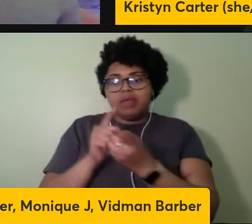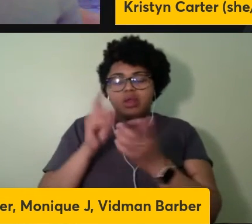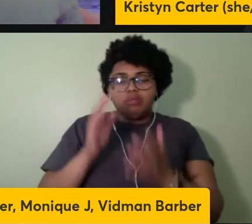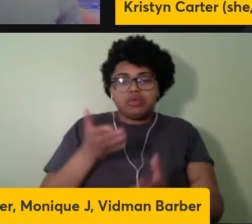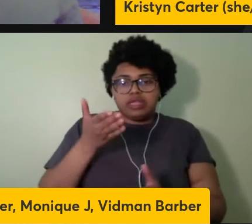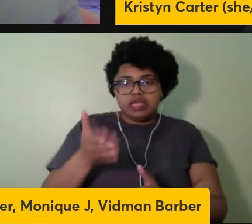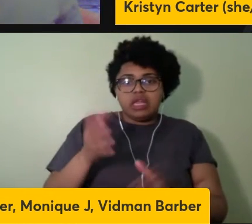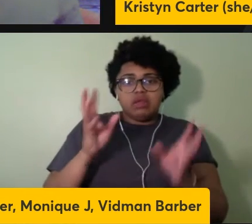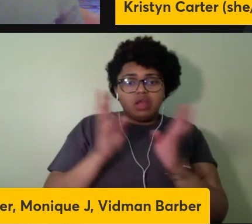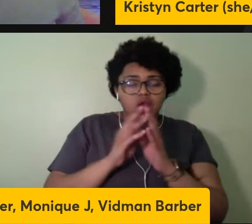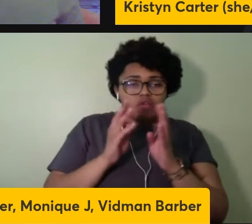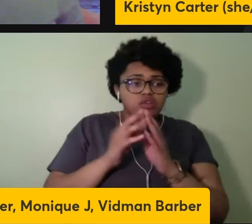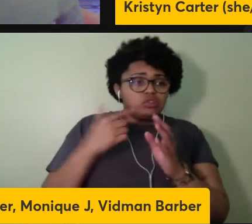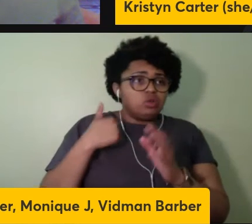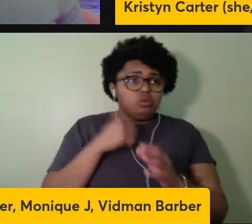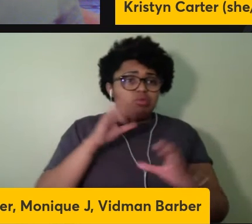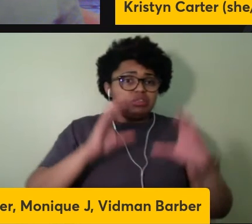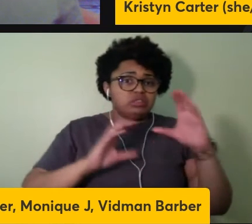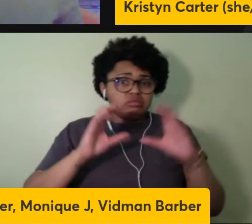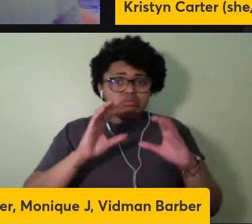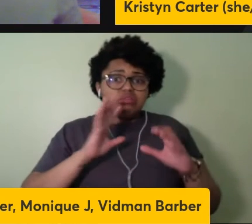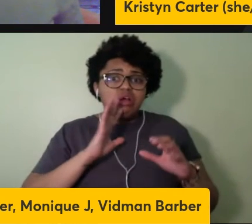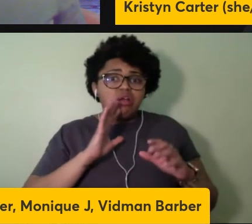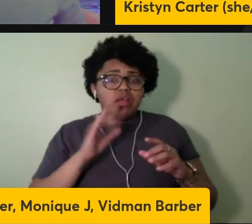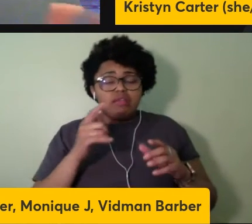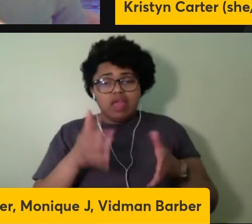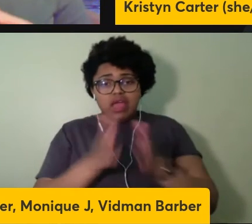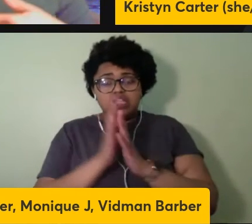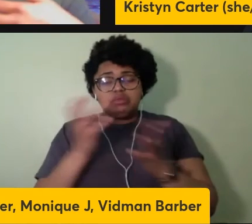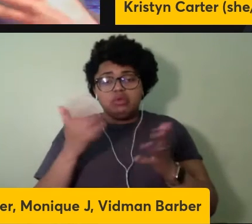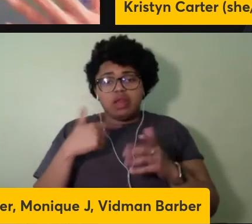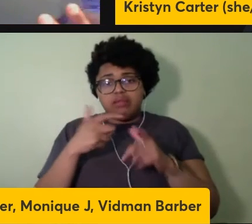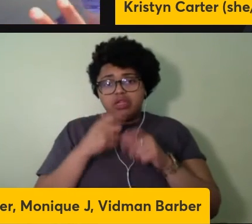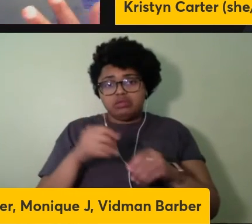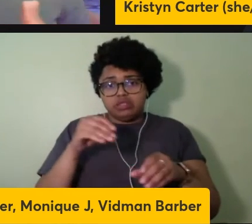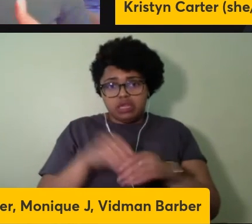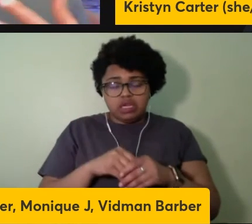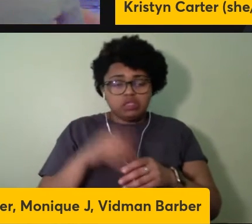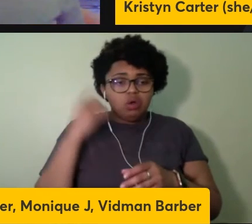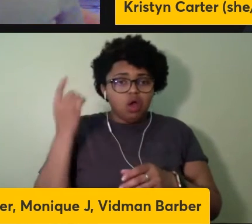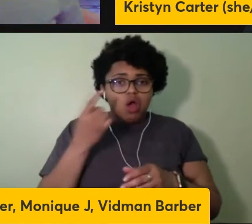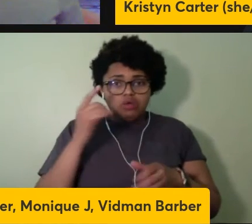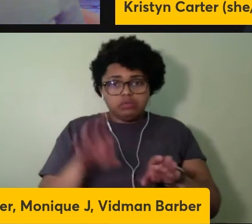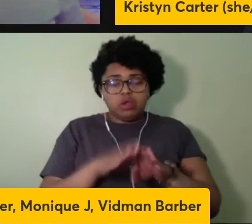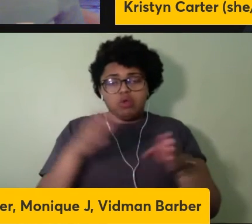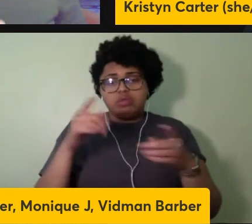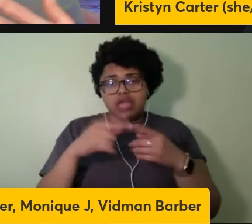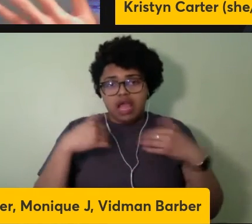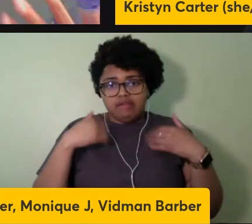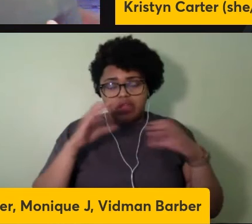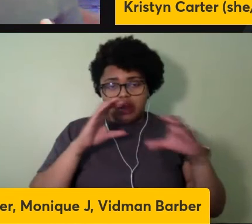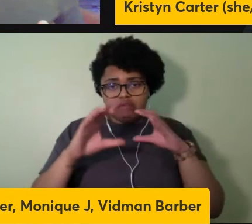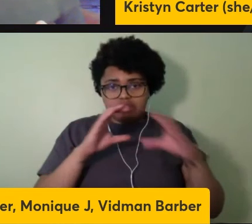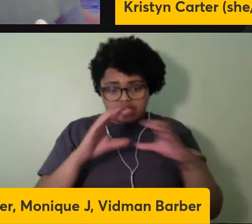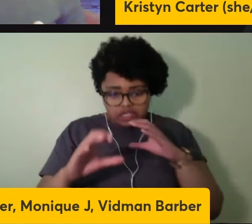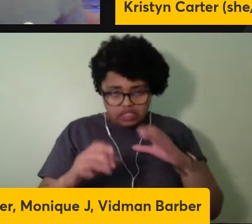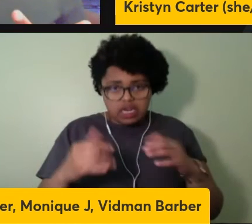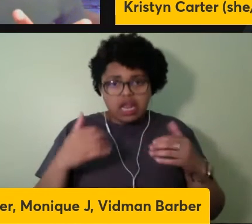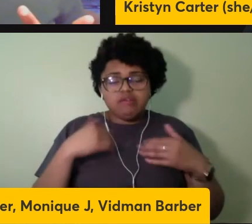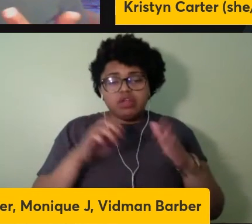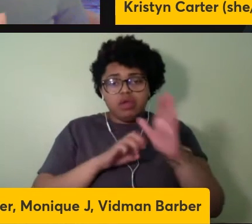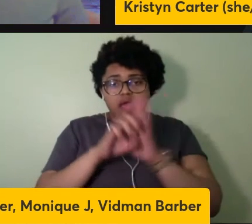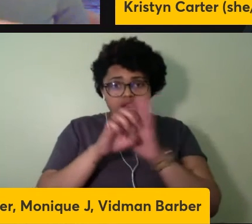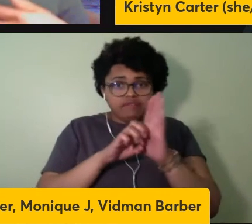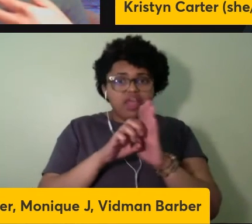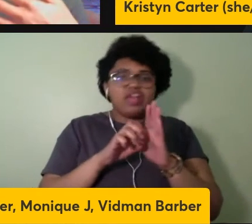we were just having a conversation. They asked me what I was interested in. And so always be open to having a conversation, having your elevator